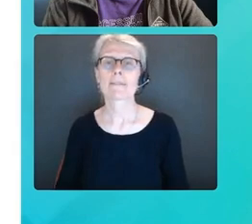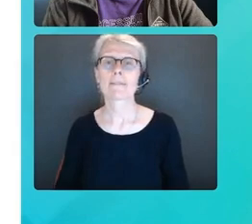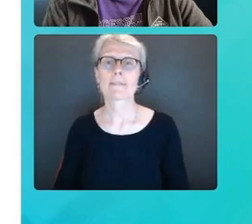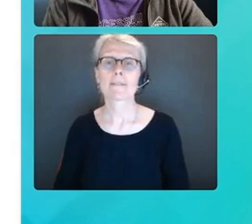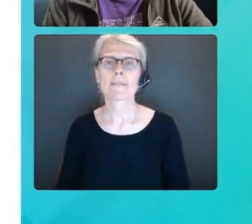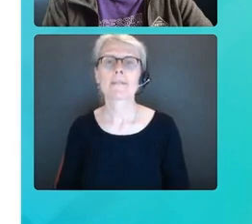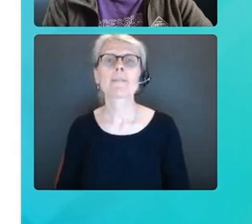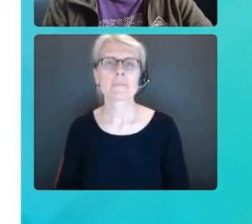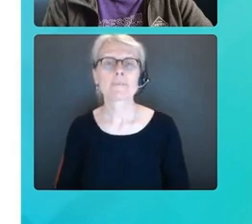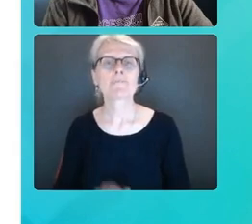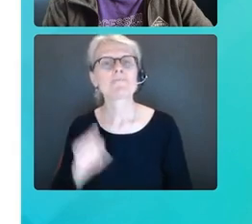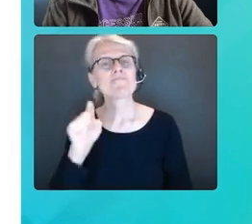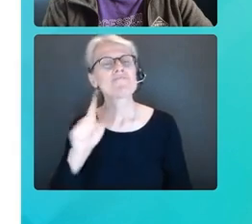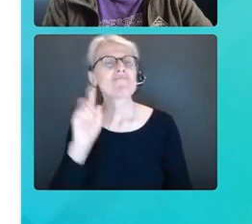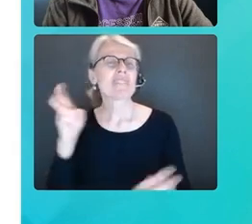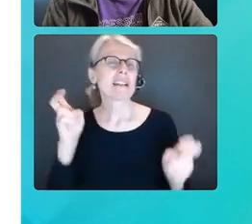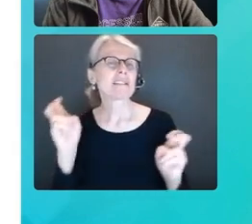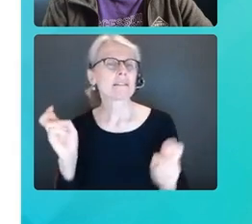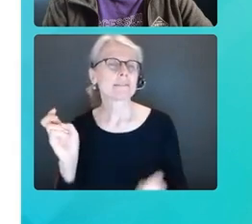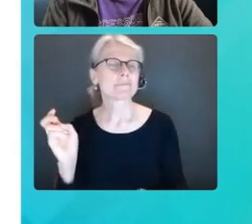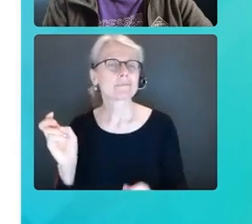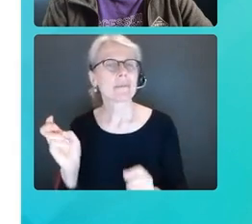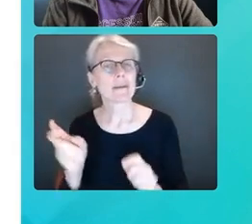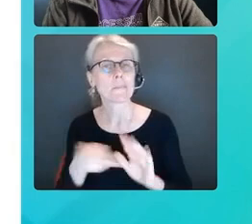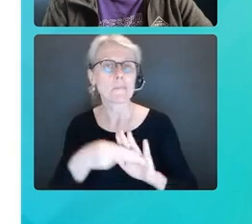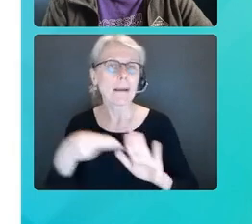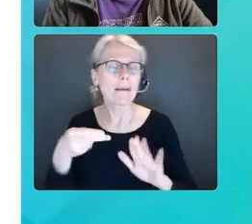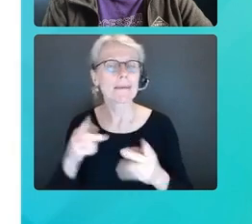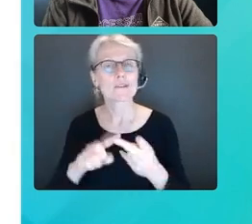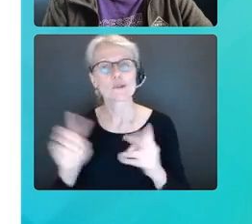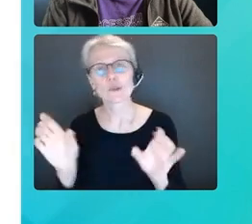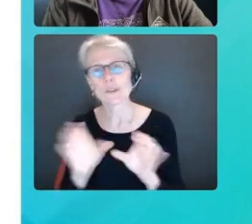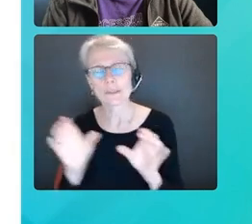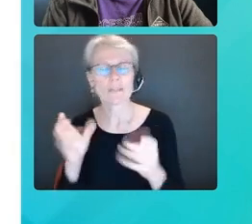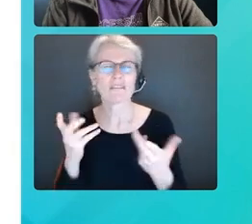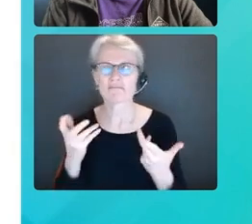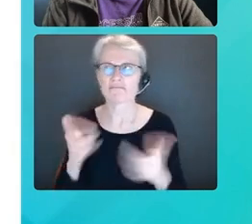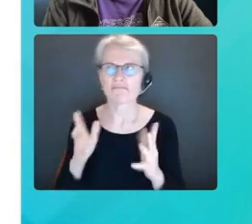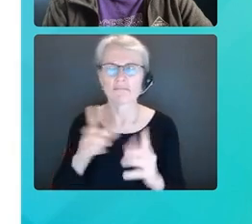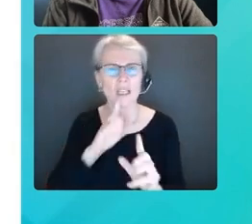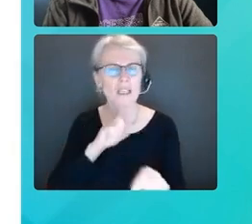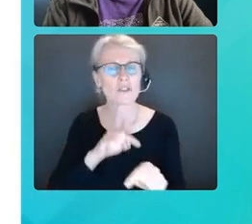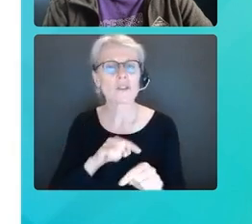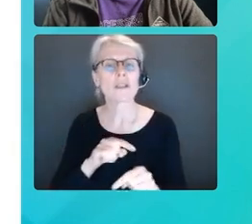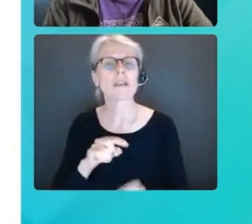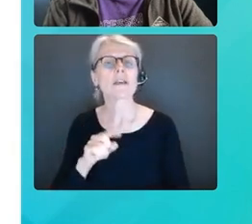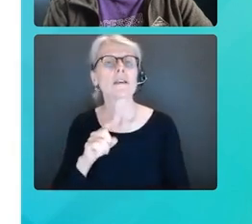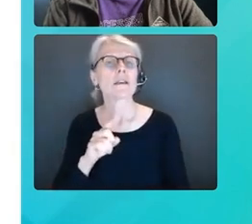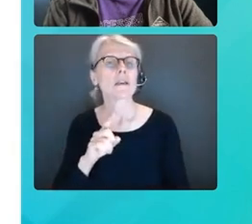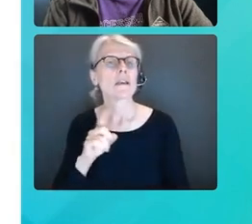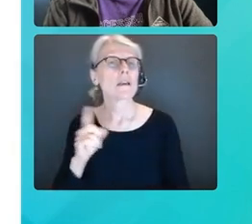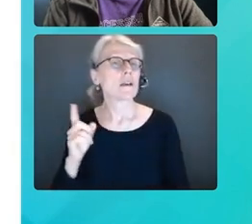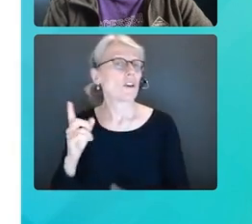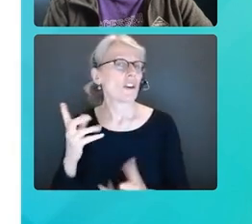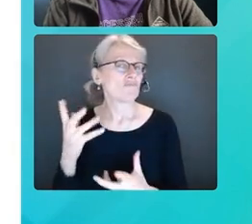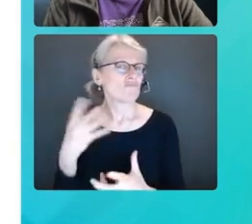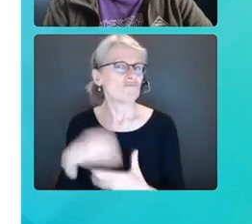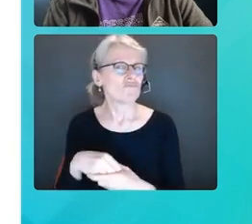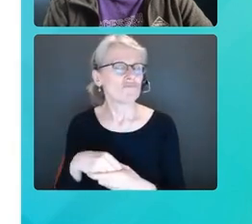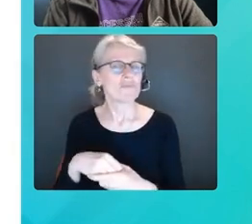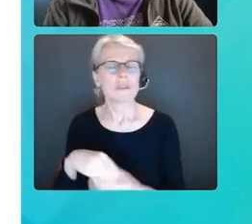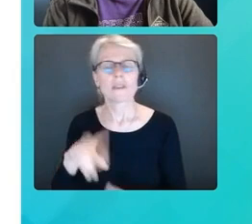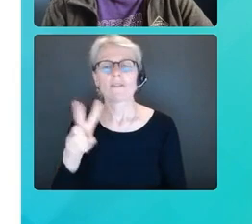This is the one about badges and certificates. Yeah, I kind of answered this one, but natively part of this, we will have a